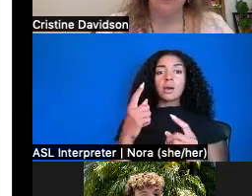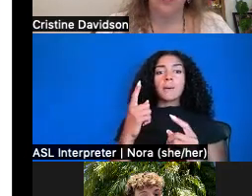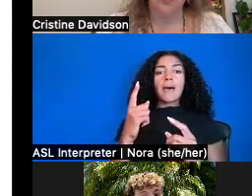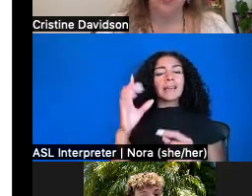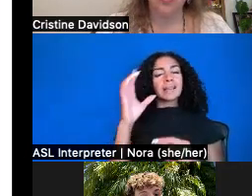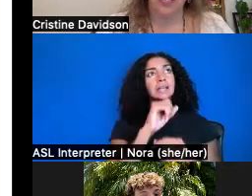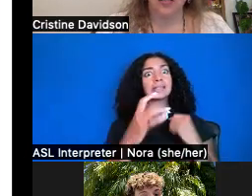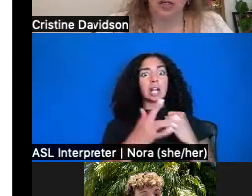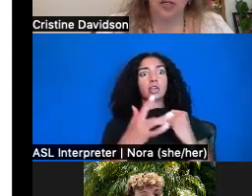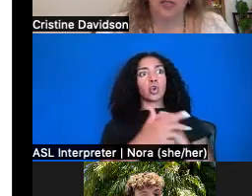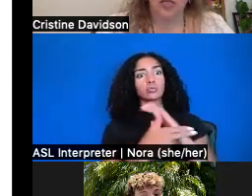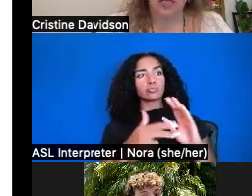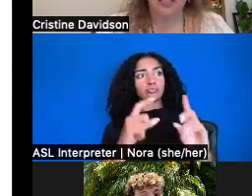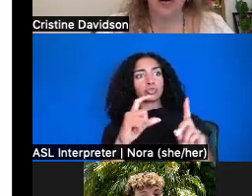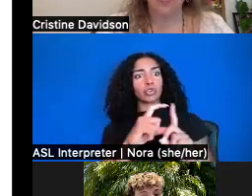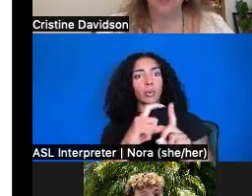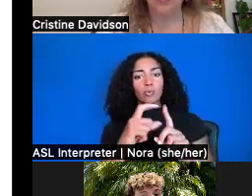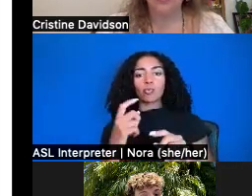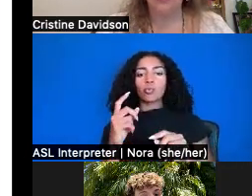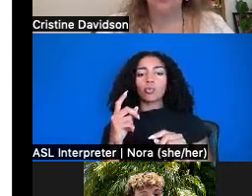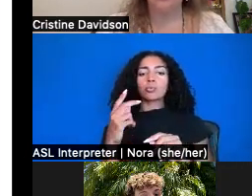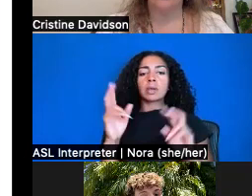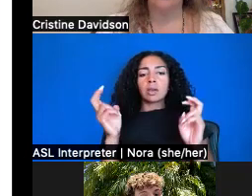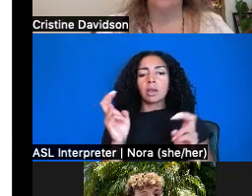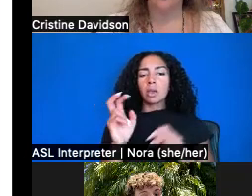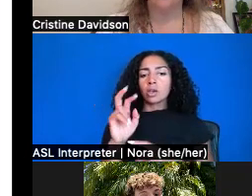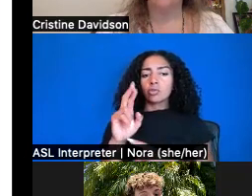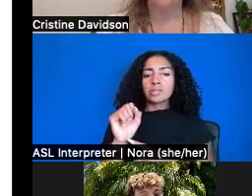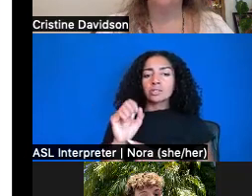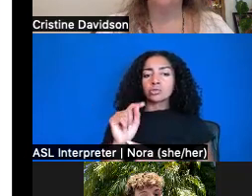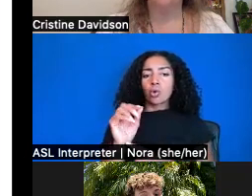they've used elders and ceremony.